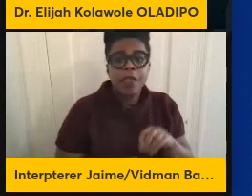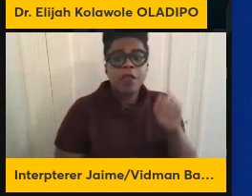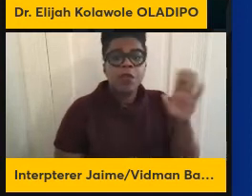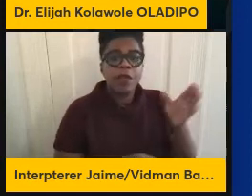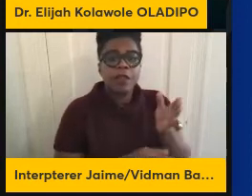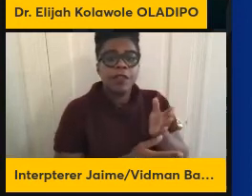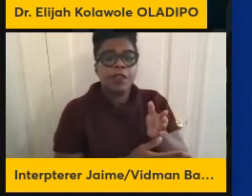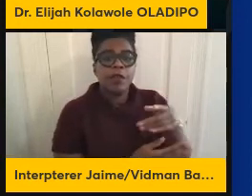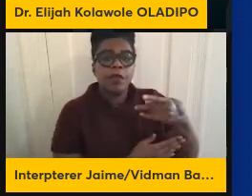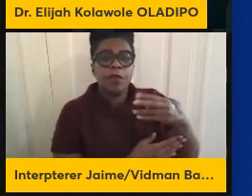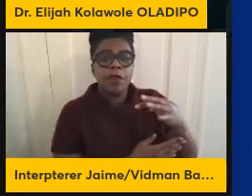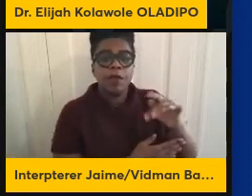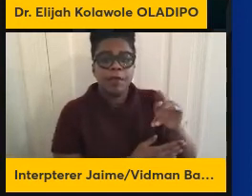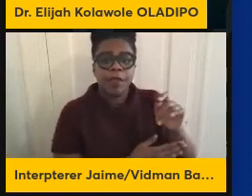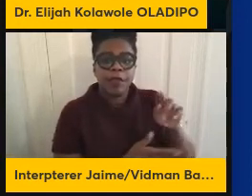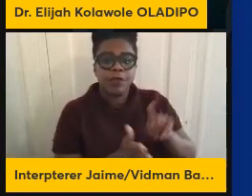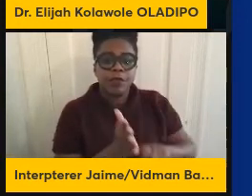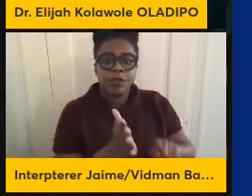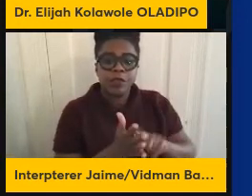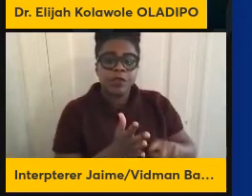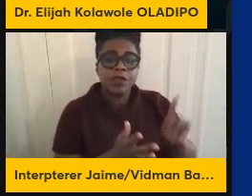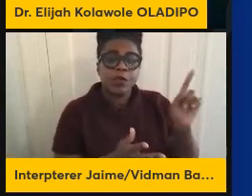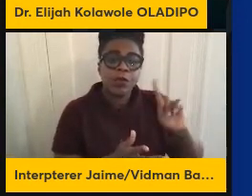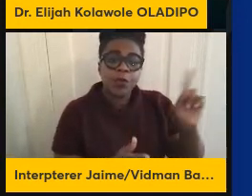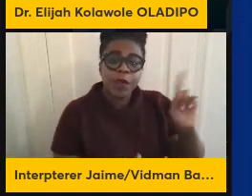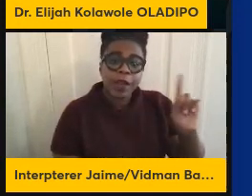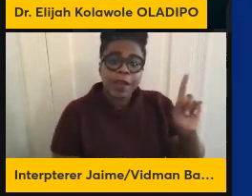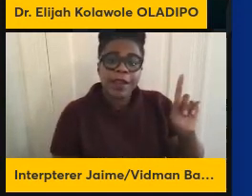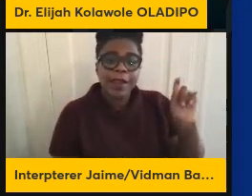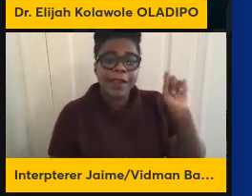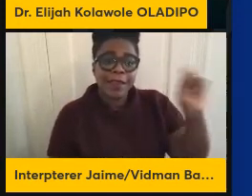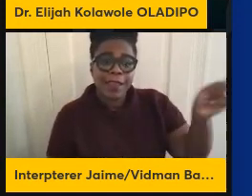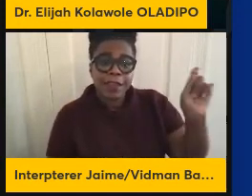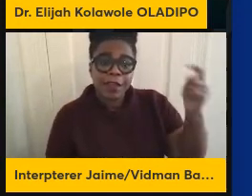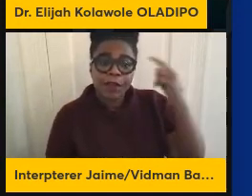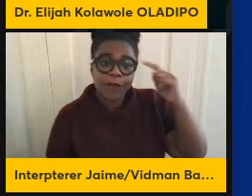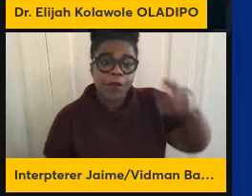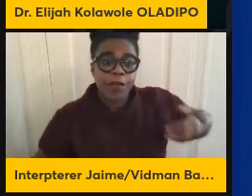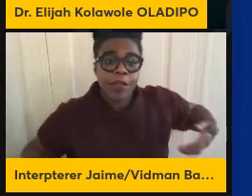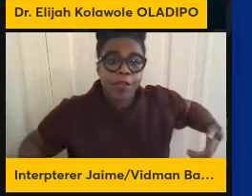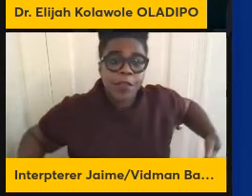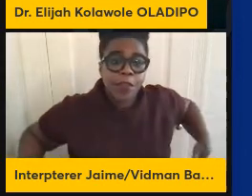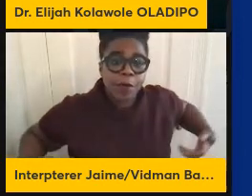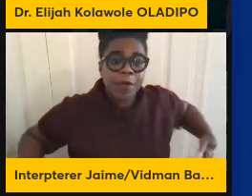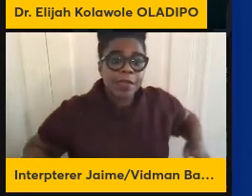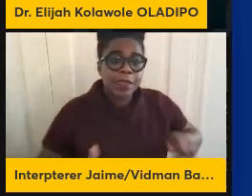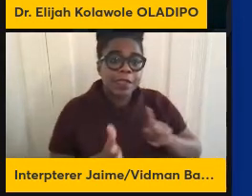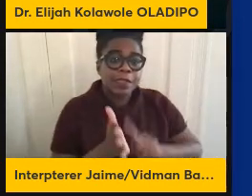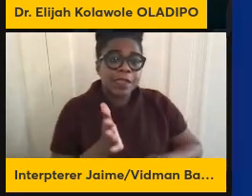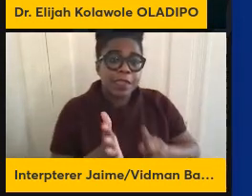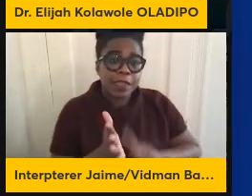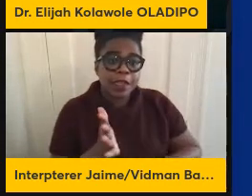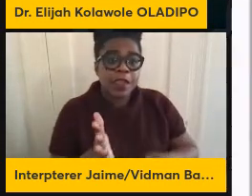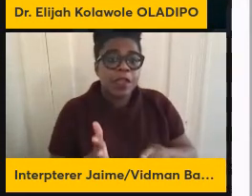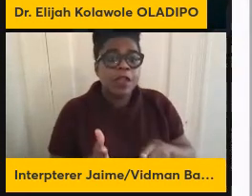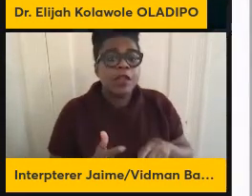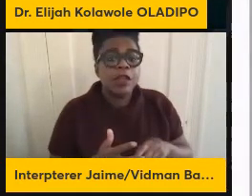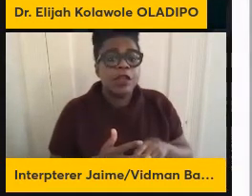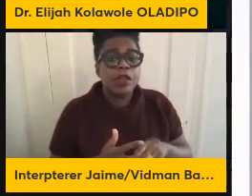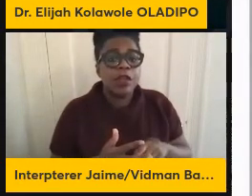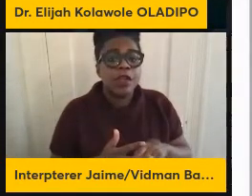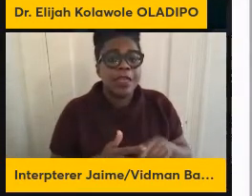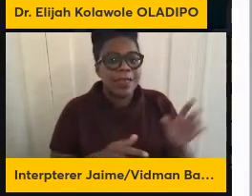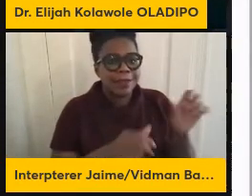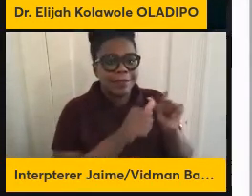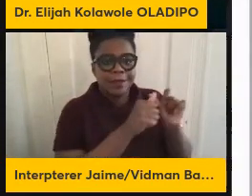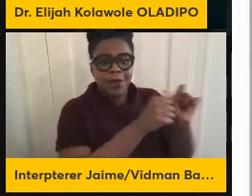research institute at Nairobi, Kenya, for the monkey study. The monkey study is about starting because this study is an ongoing